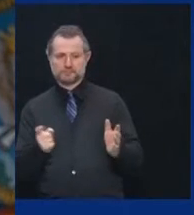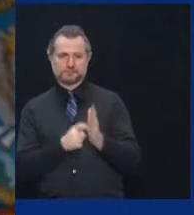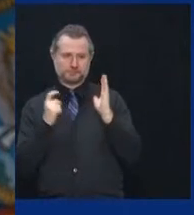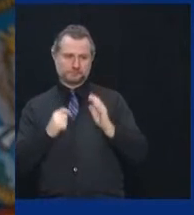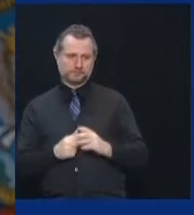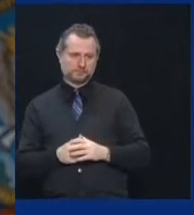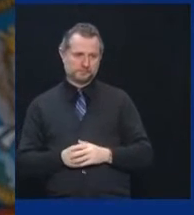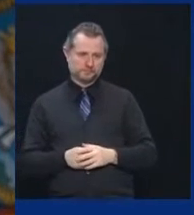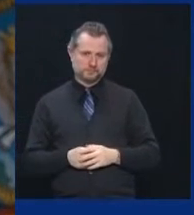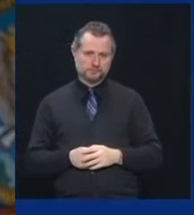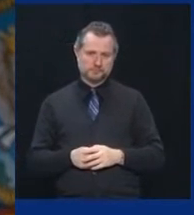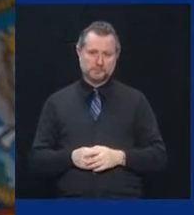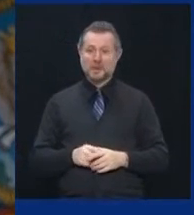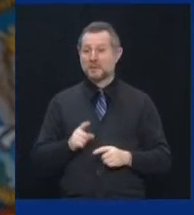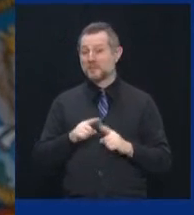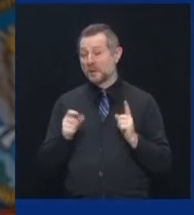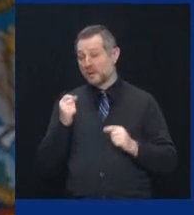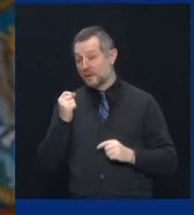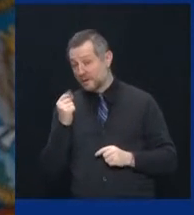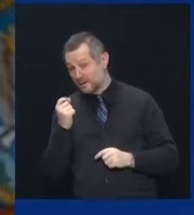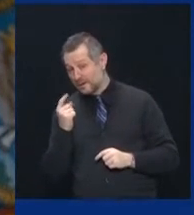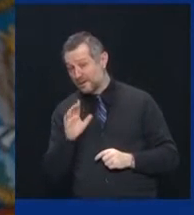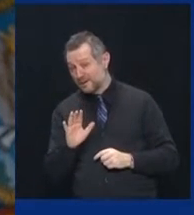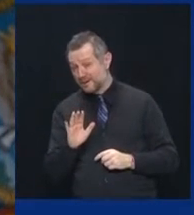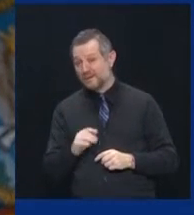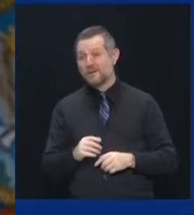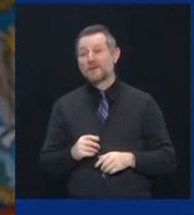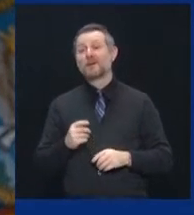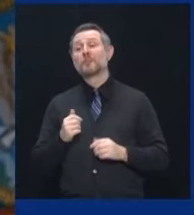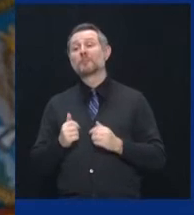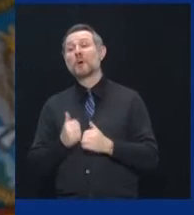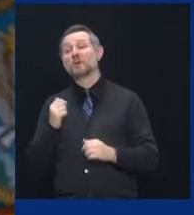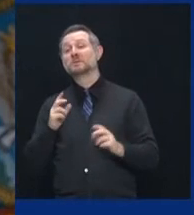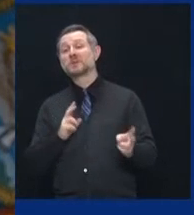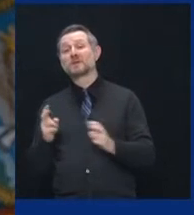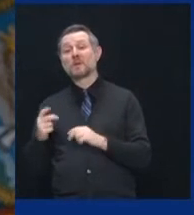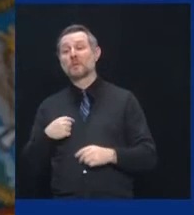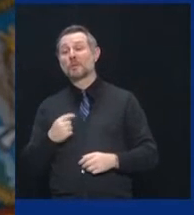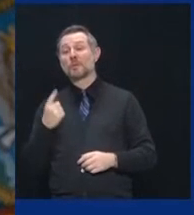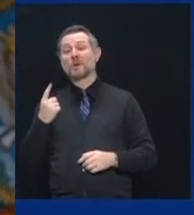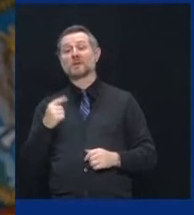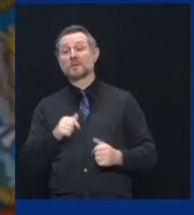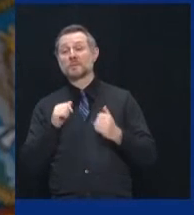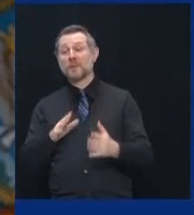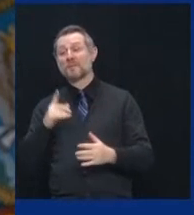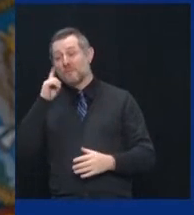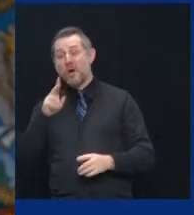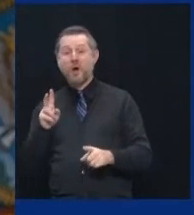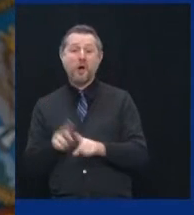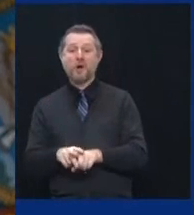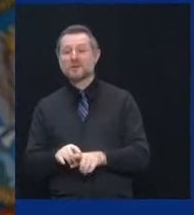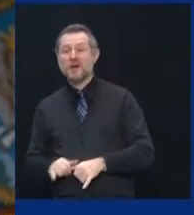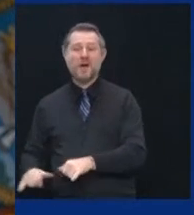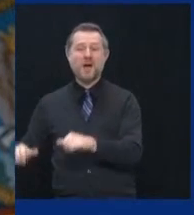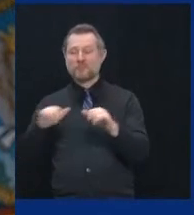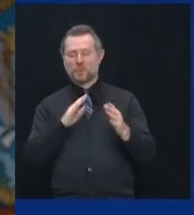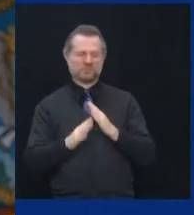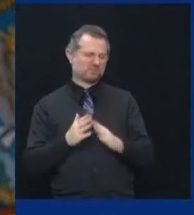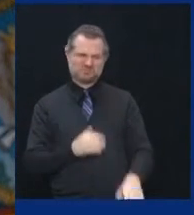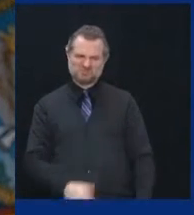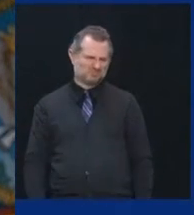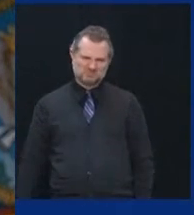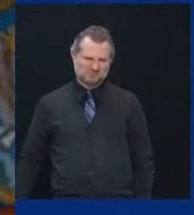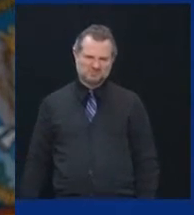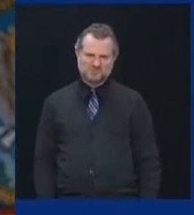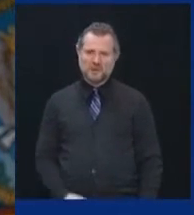for most issues, there is no top-down solution, one-size-fits-all approach. We have 500 communities with